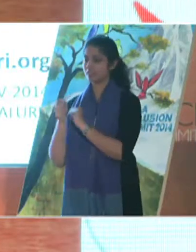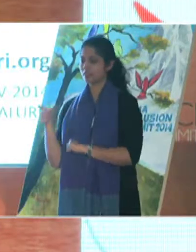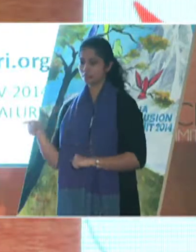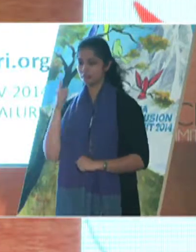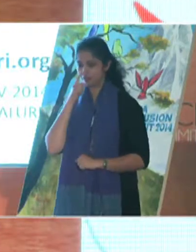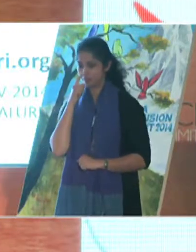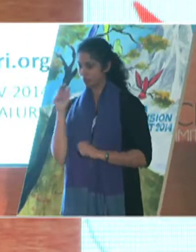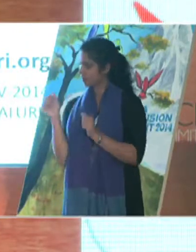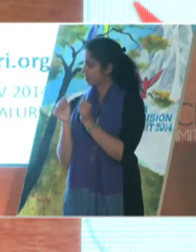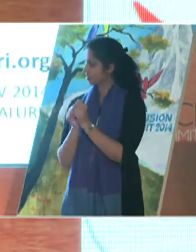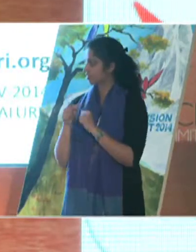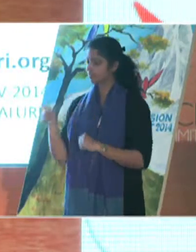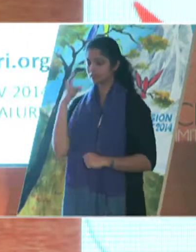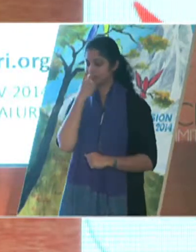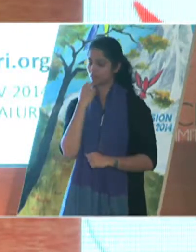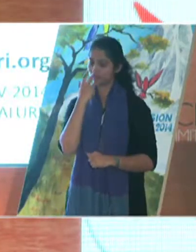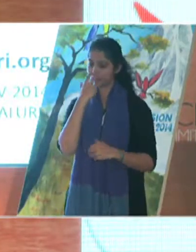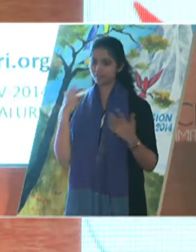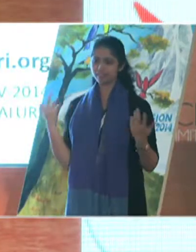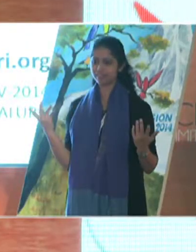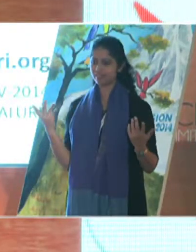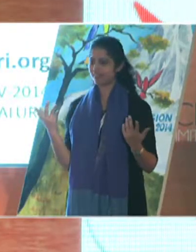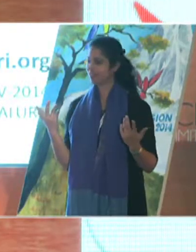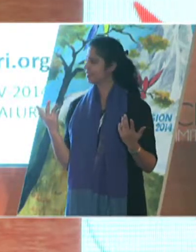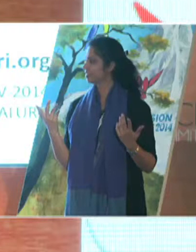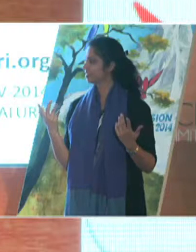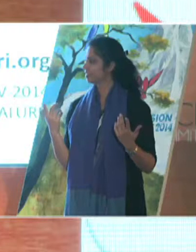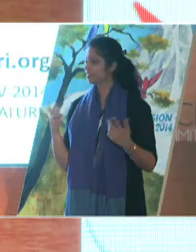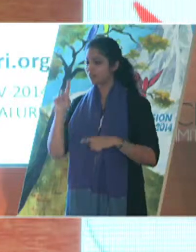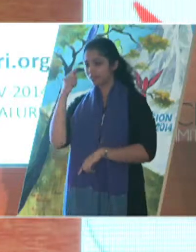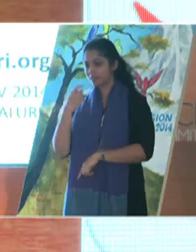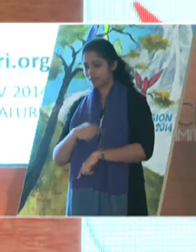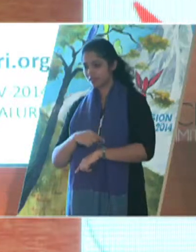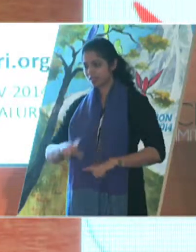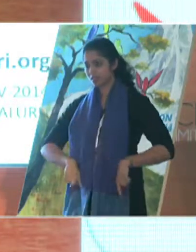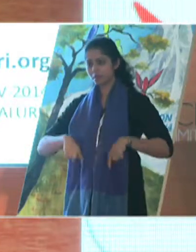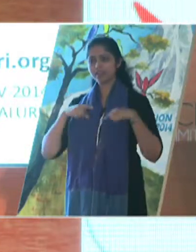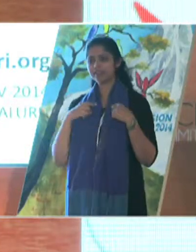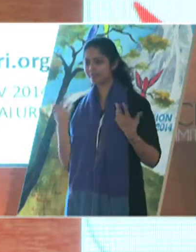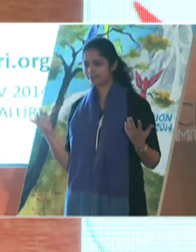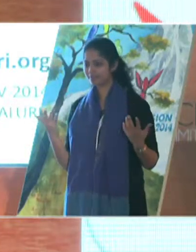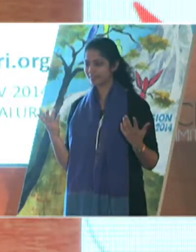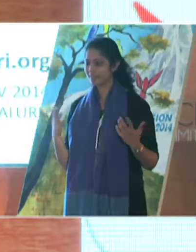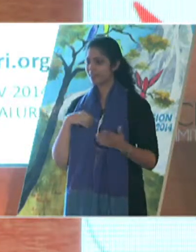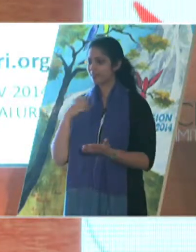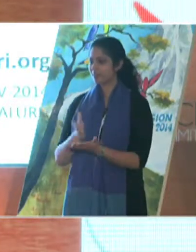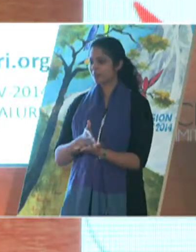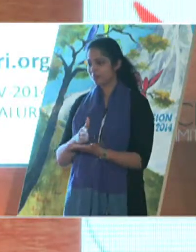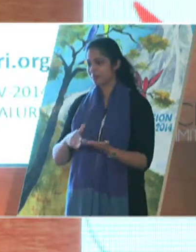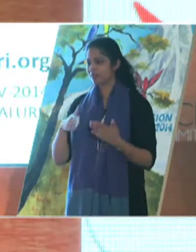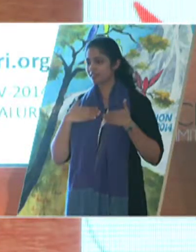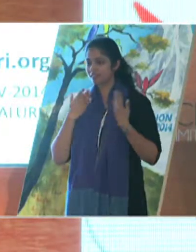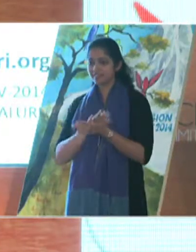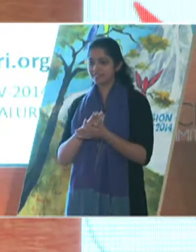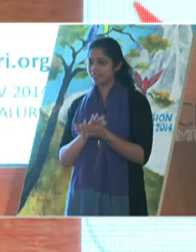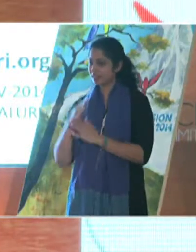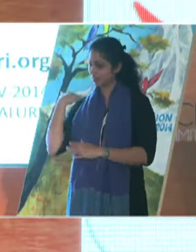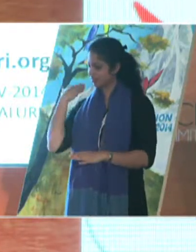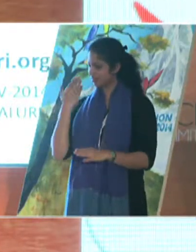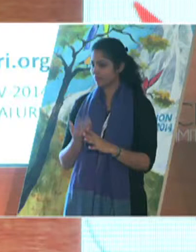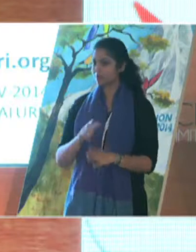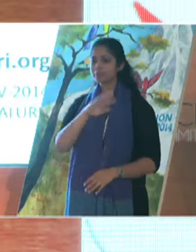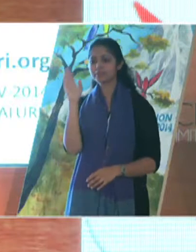Meghalaya. Father drank himself to death. Mom has 7 children. She makes $80 a